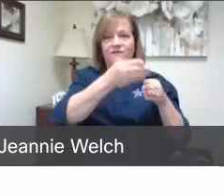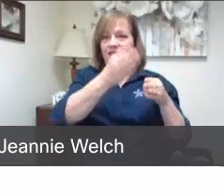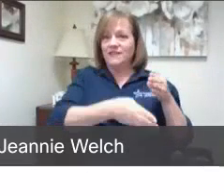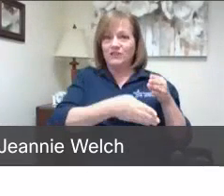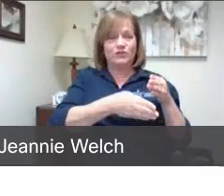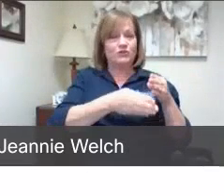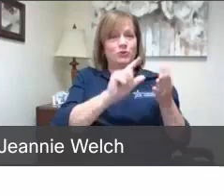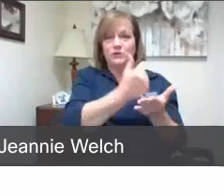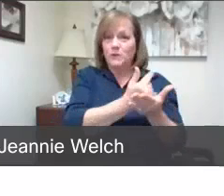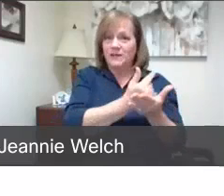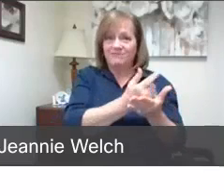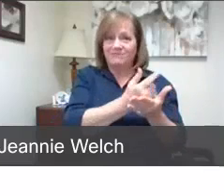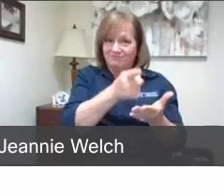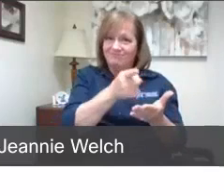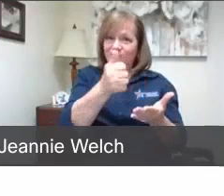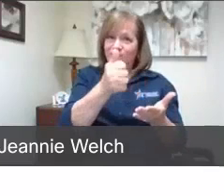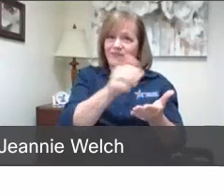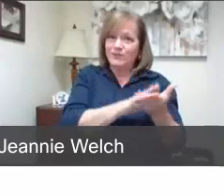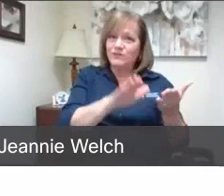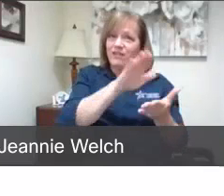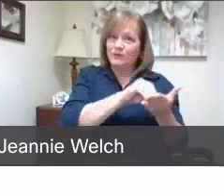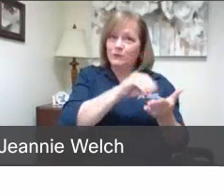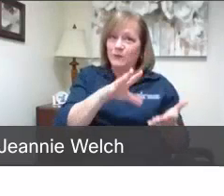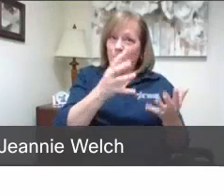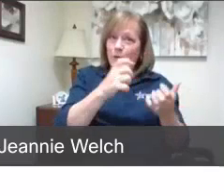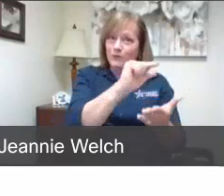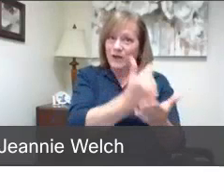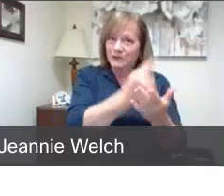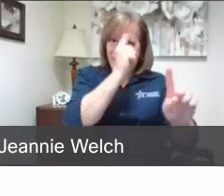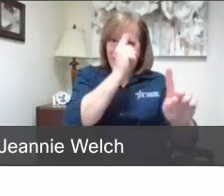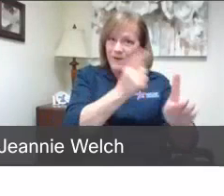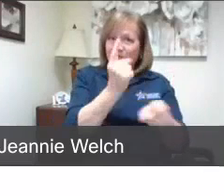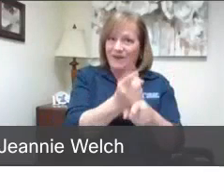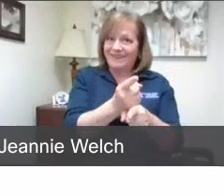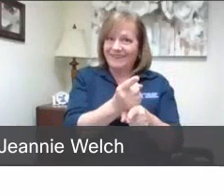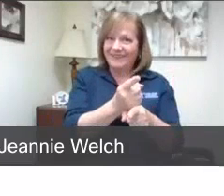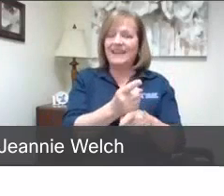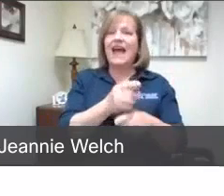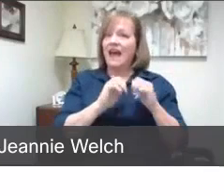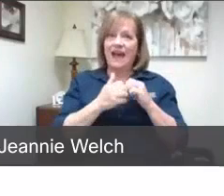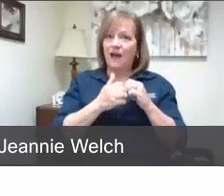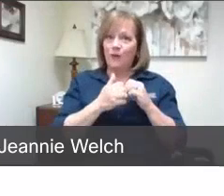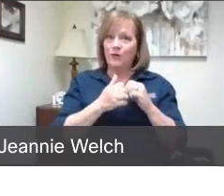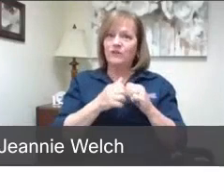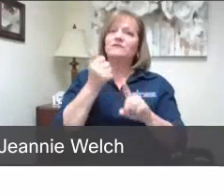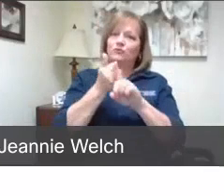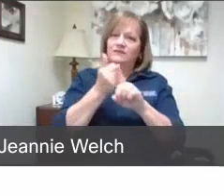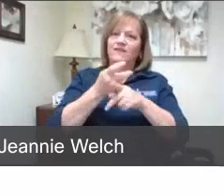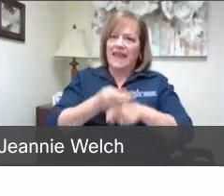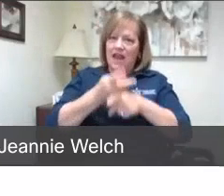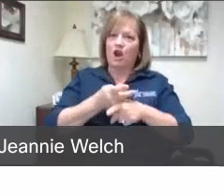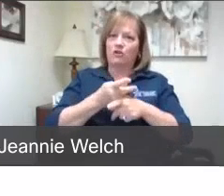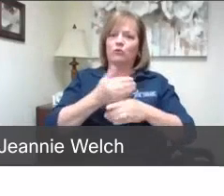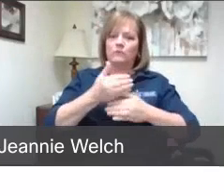for all of our college students is to graduate. So we want to get you there. And how to get there is self-care is a big part of